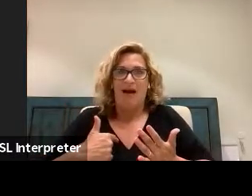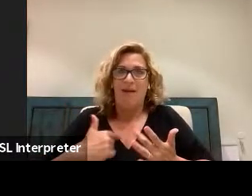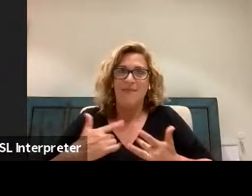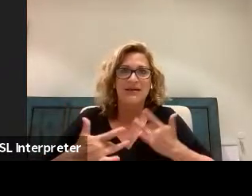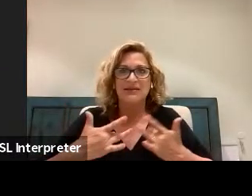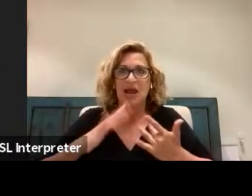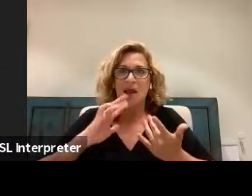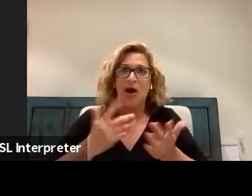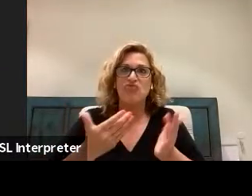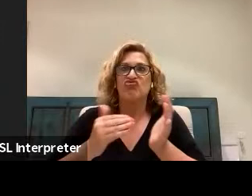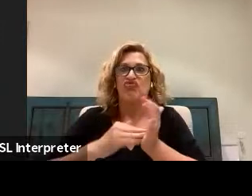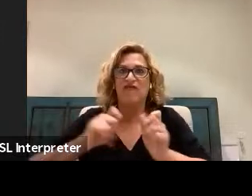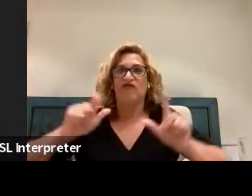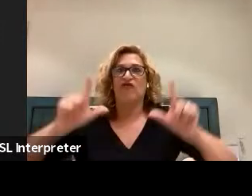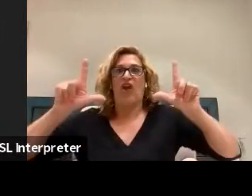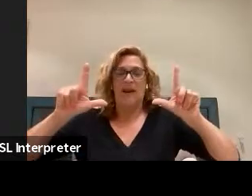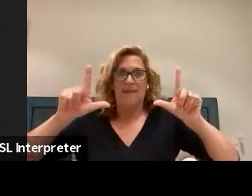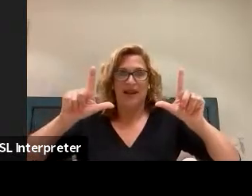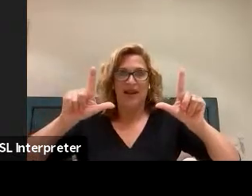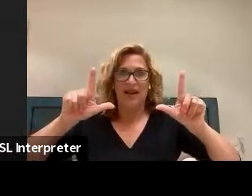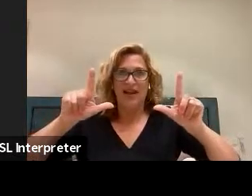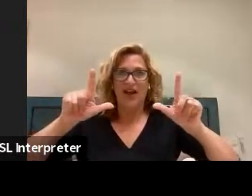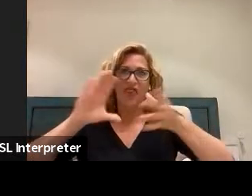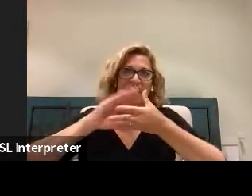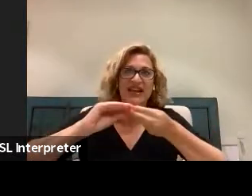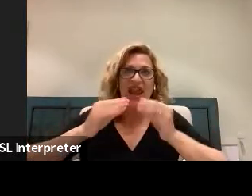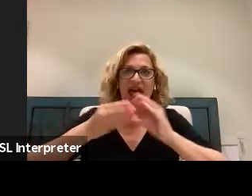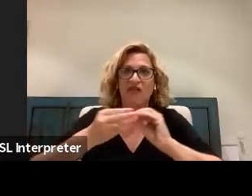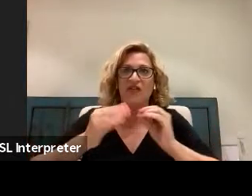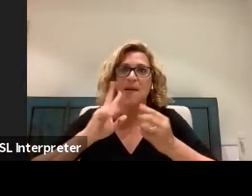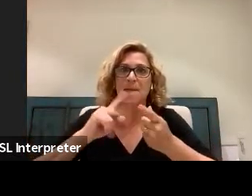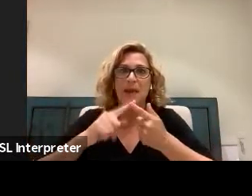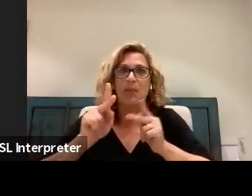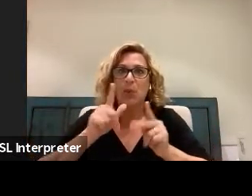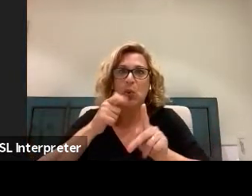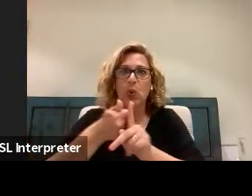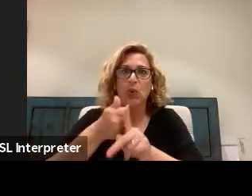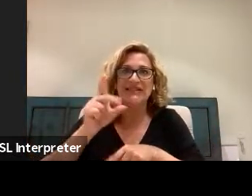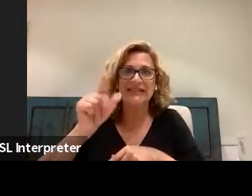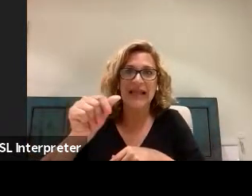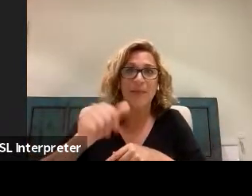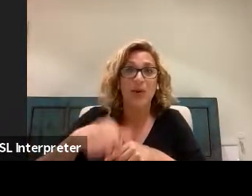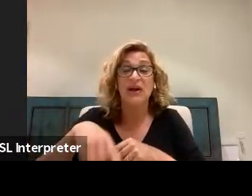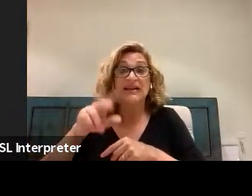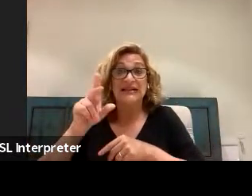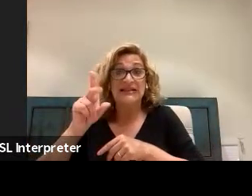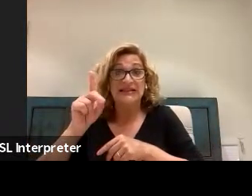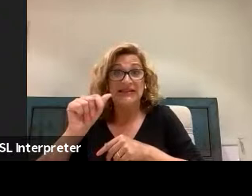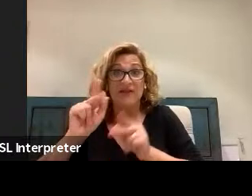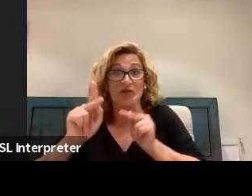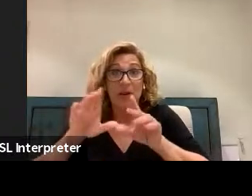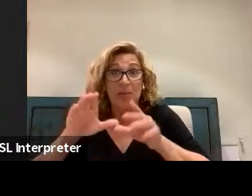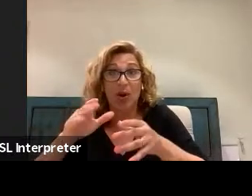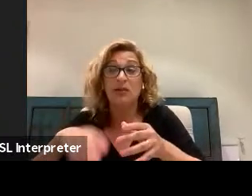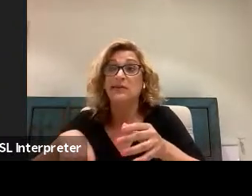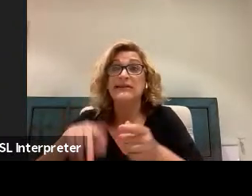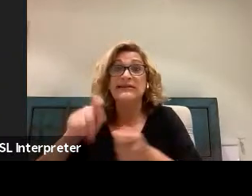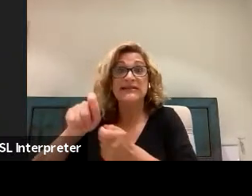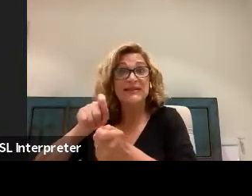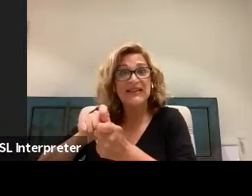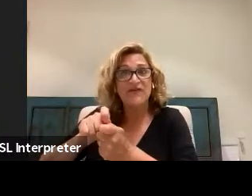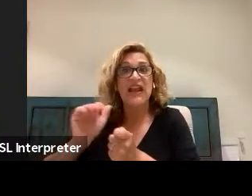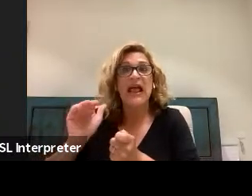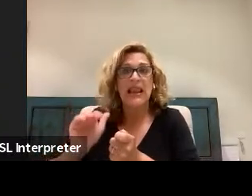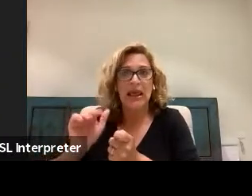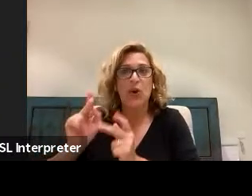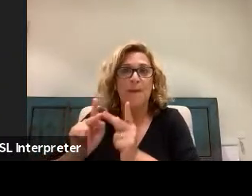of disabled characters, disabled folks, but specifically little people in general, because we are up